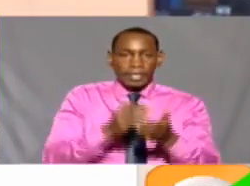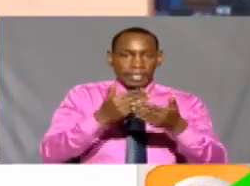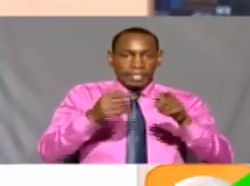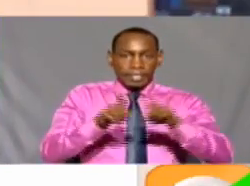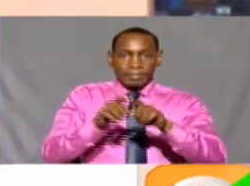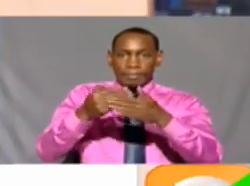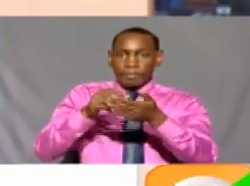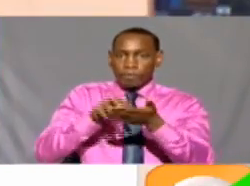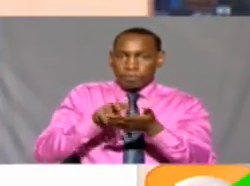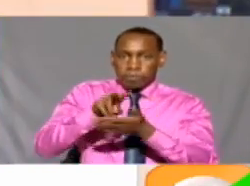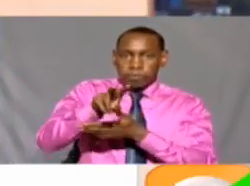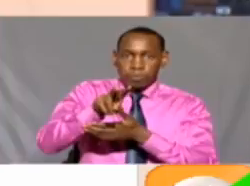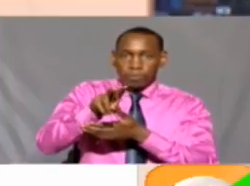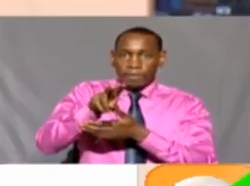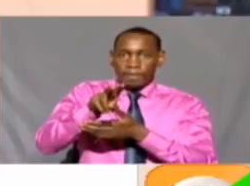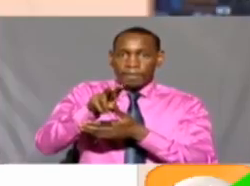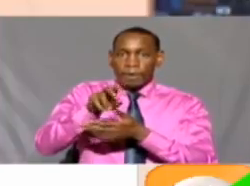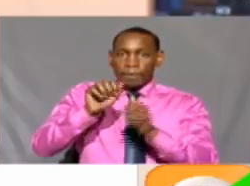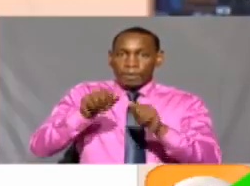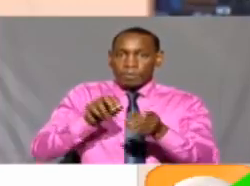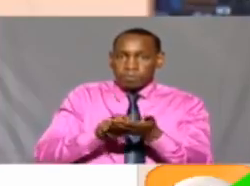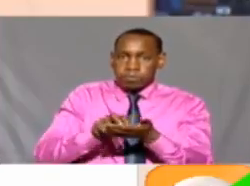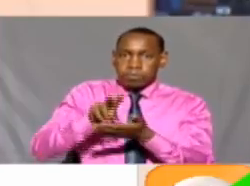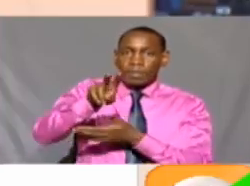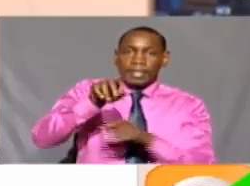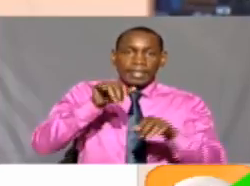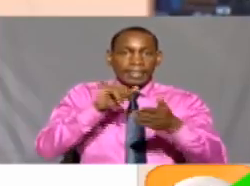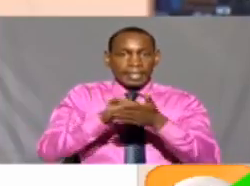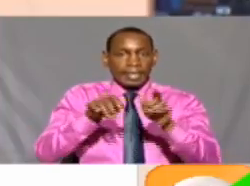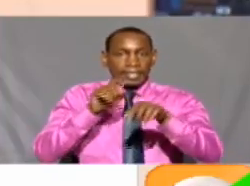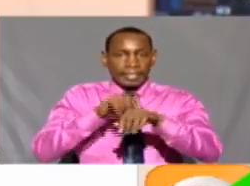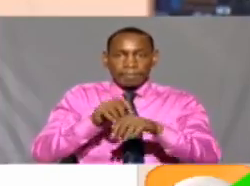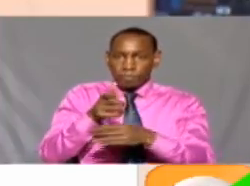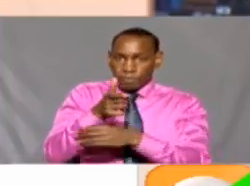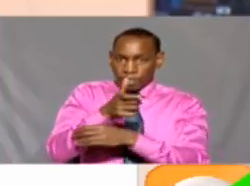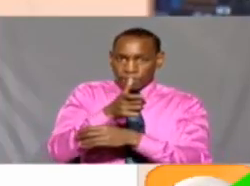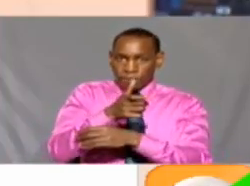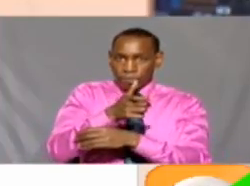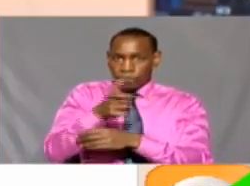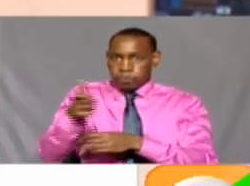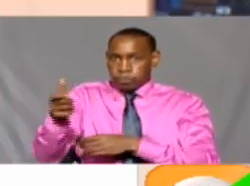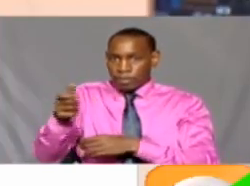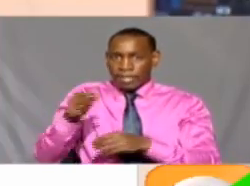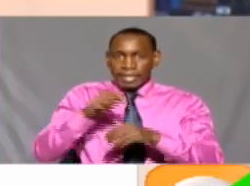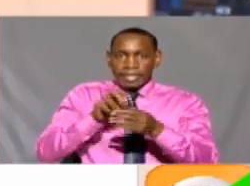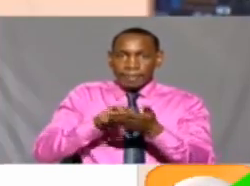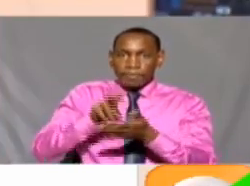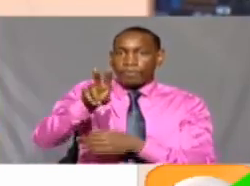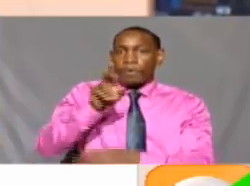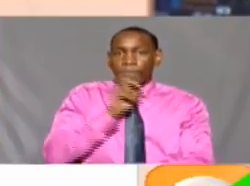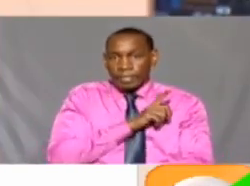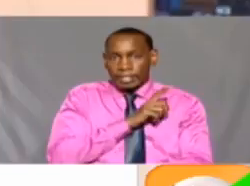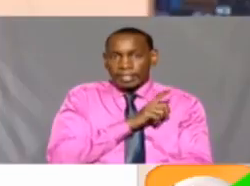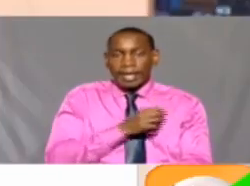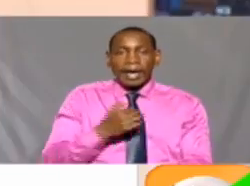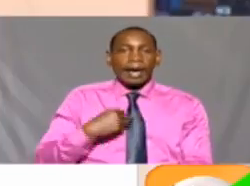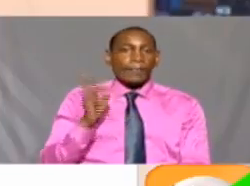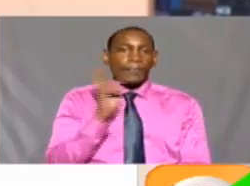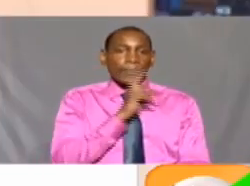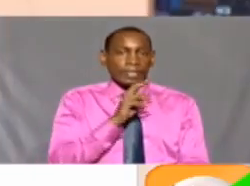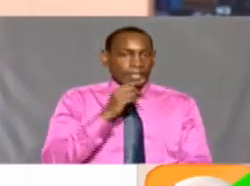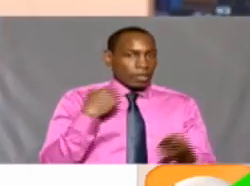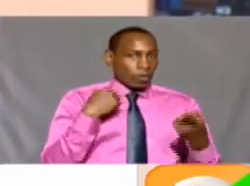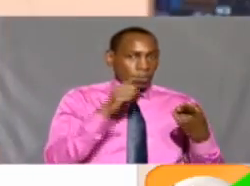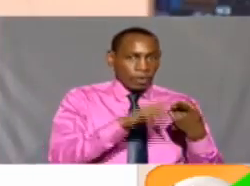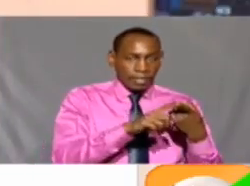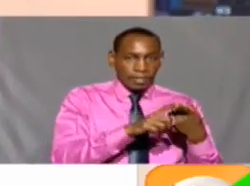locusts go airborne, that should be the time that we should actually do the spraying. Uh-huh. Once they go airborne, it poses risk that, one, we